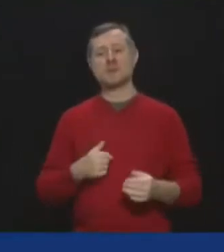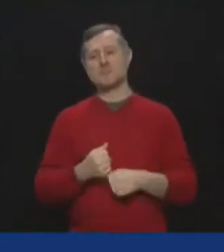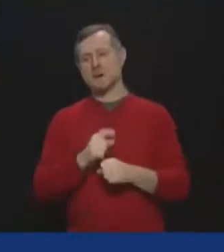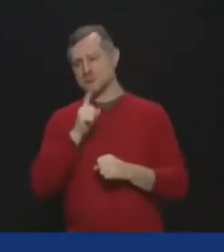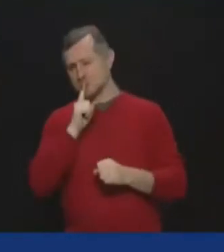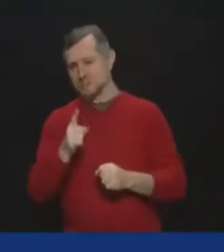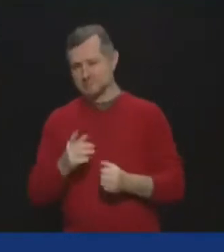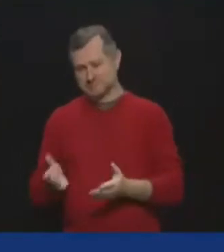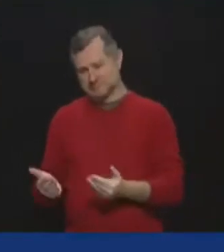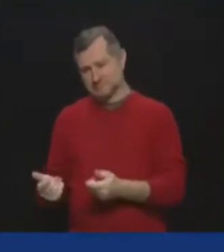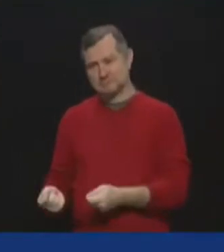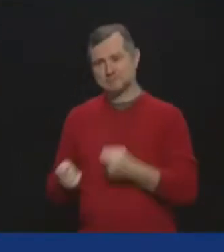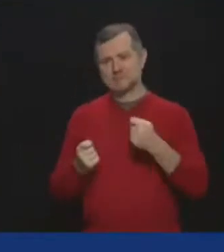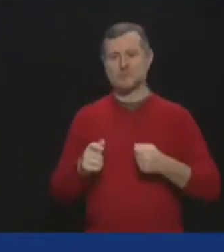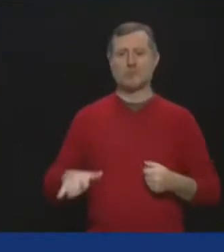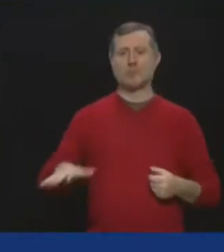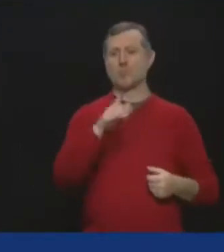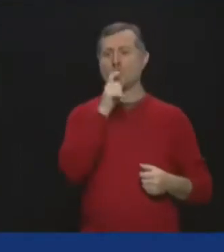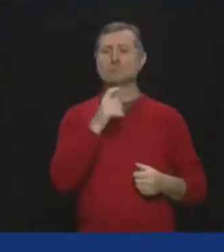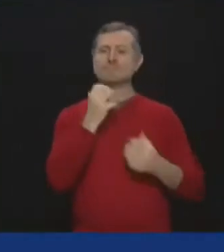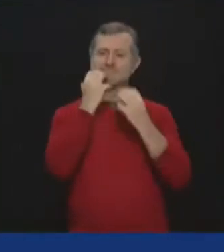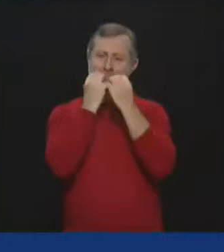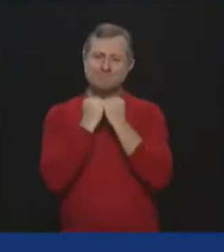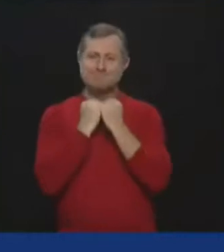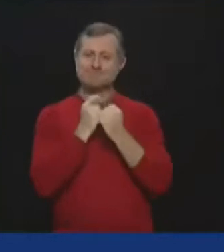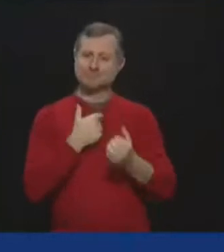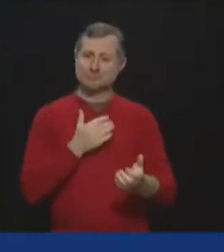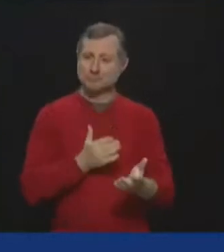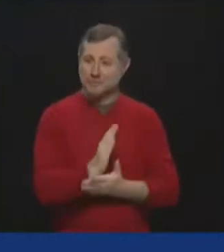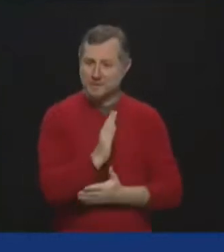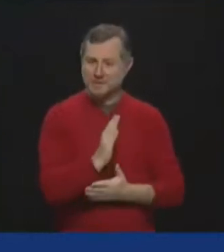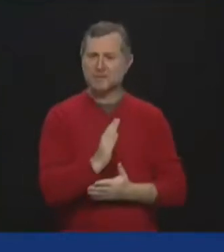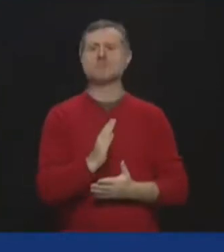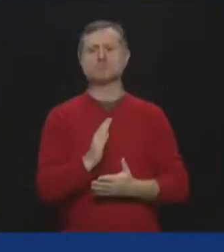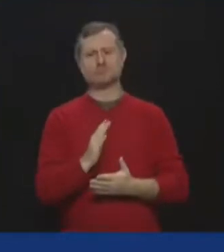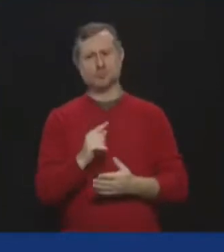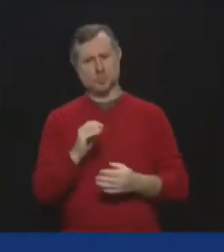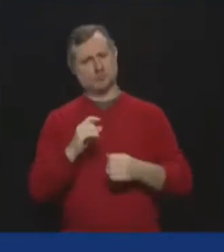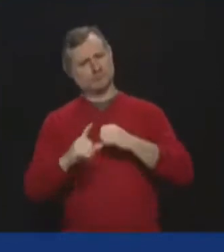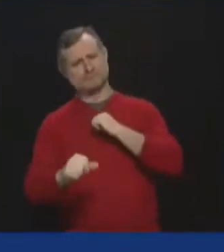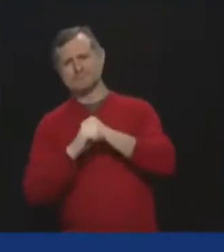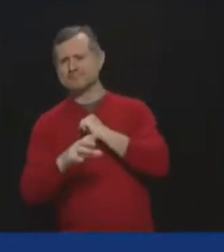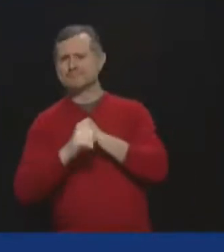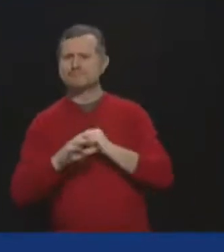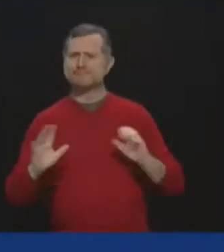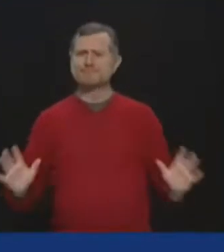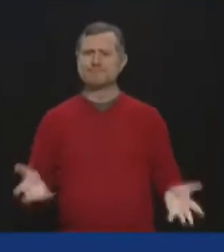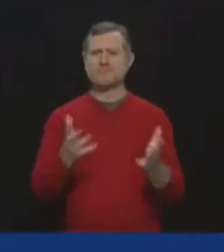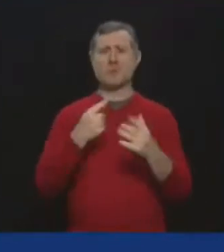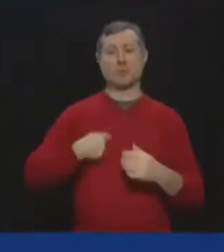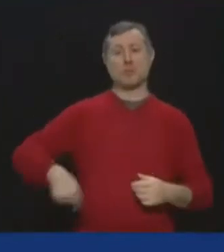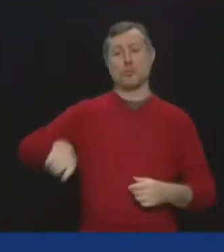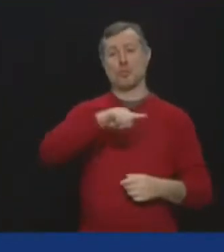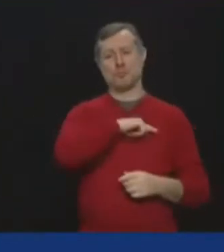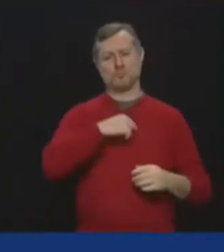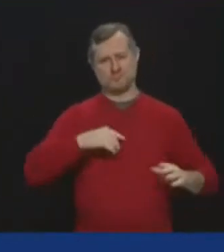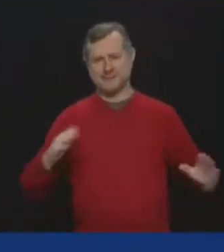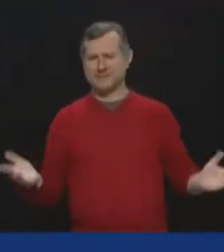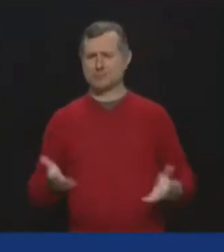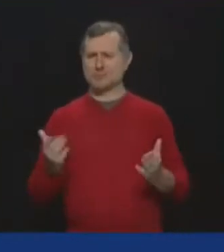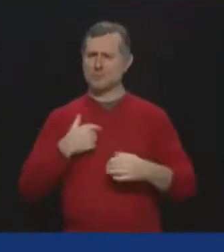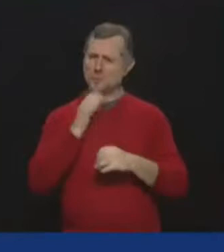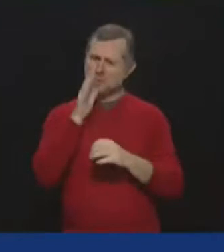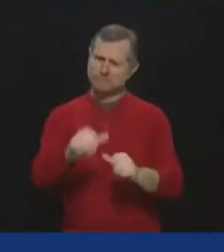person here who cares deeply about these rights can be heard. And we will, every single one of us here, not stop